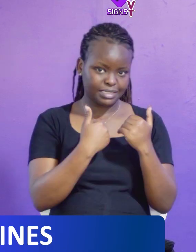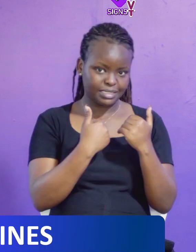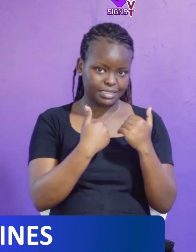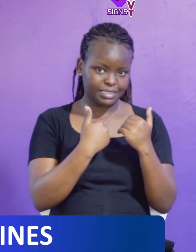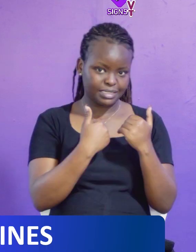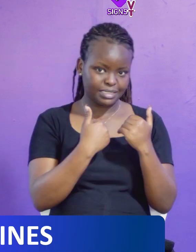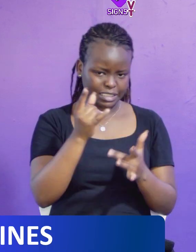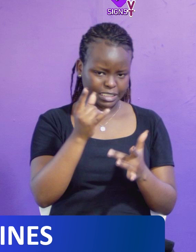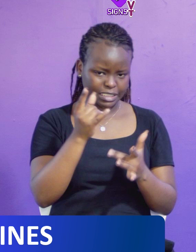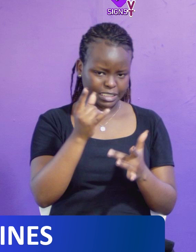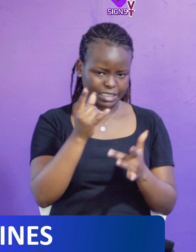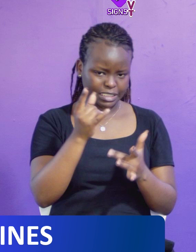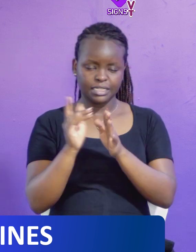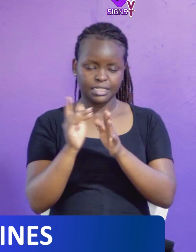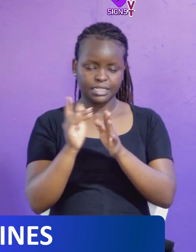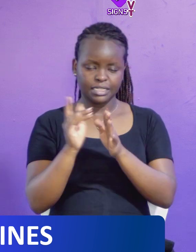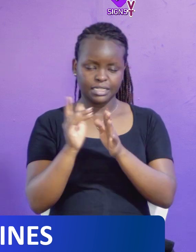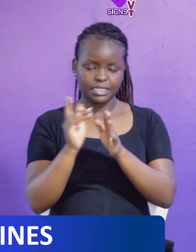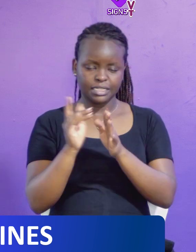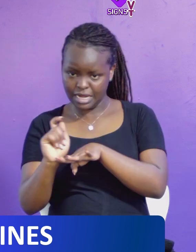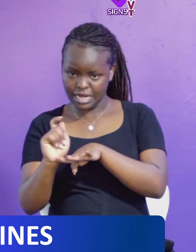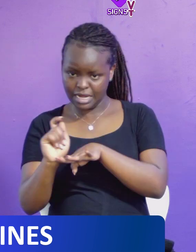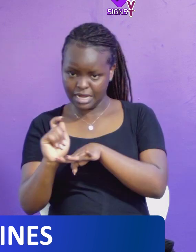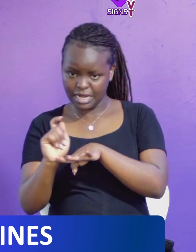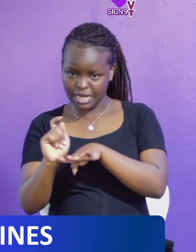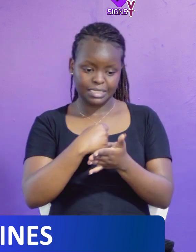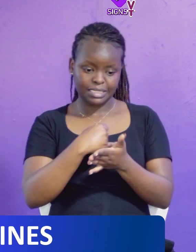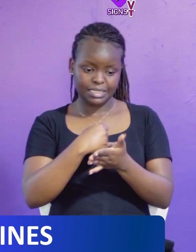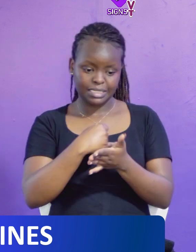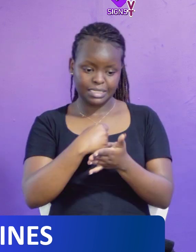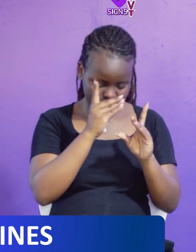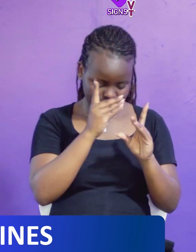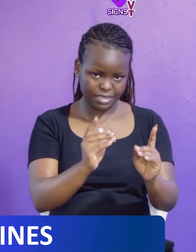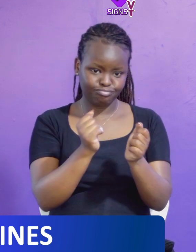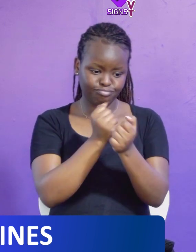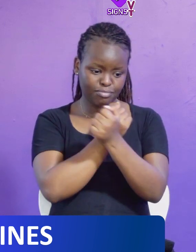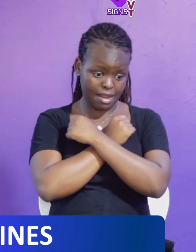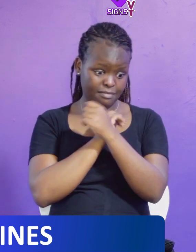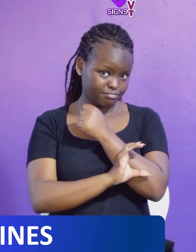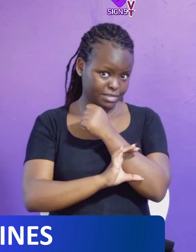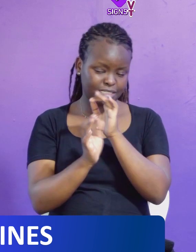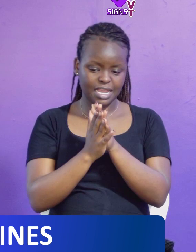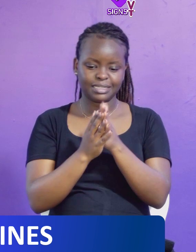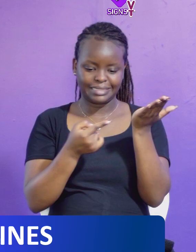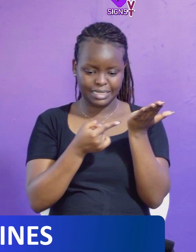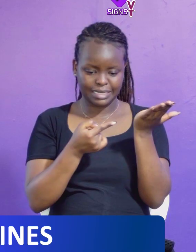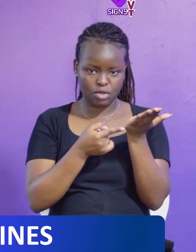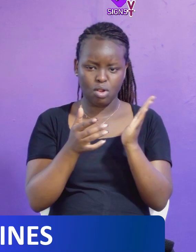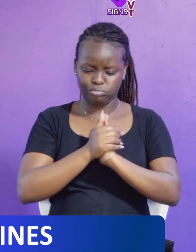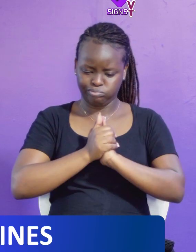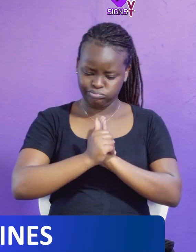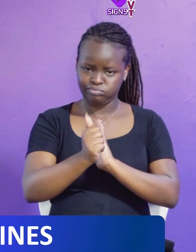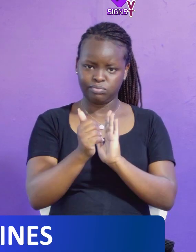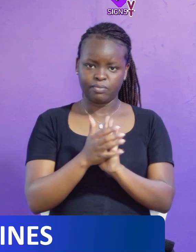training processes designed to instill discipline, patriotism, and technical competence. Interested